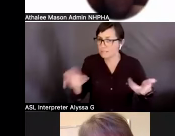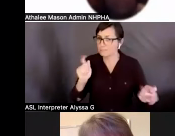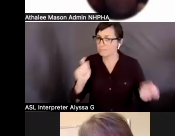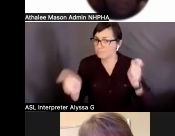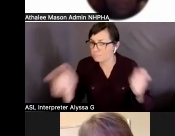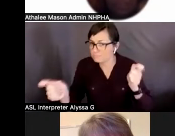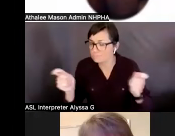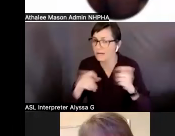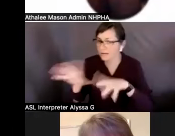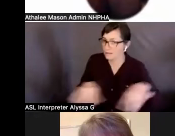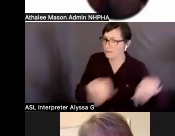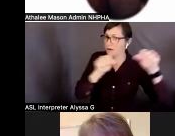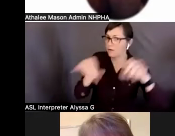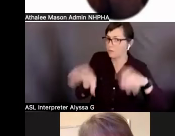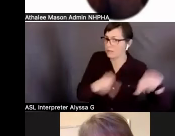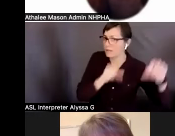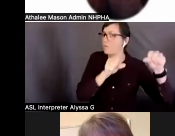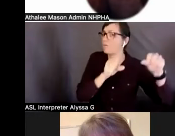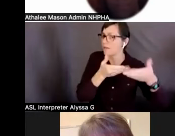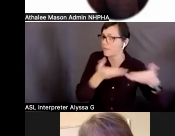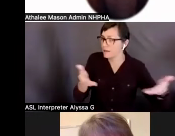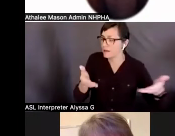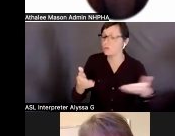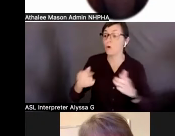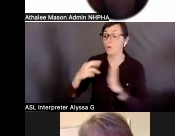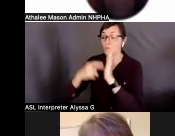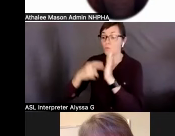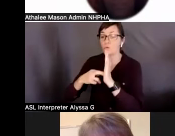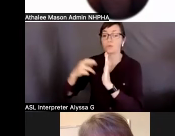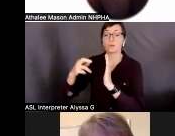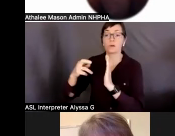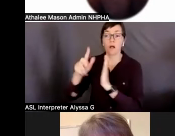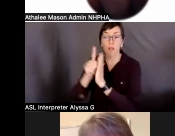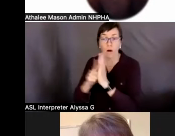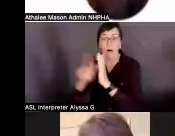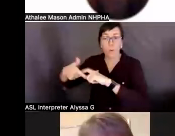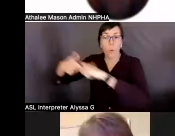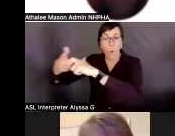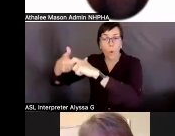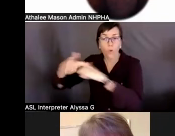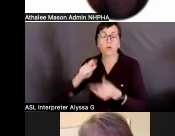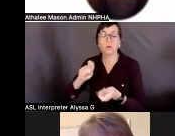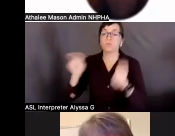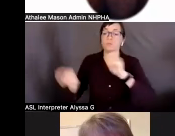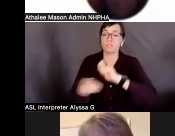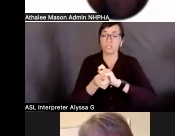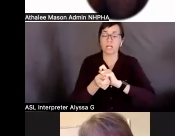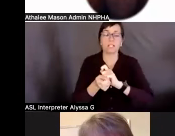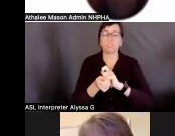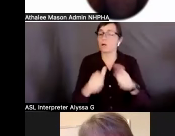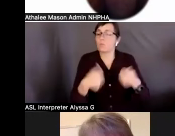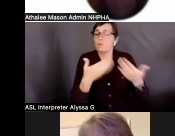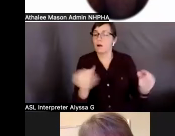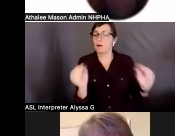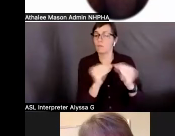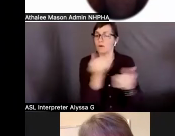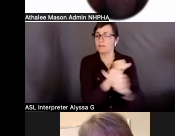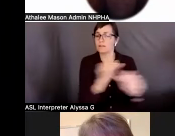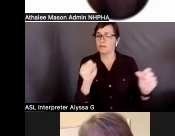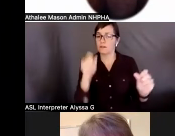emergency forces, and then suspend rules and regulations, and really anything other to help promote the safety and welfare of the